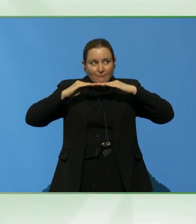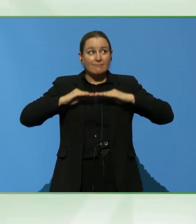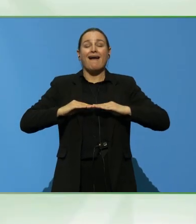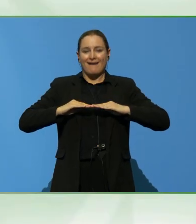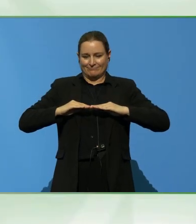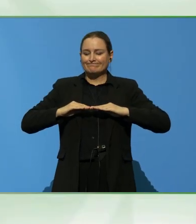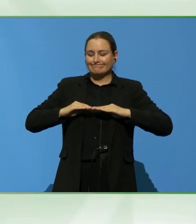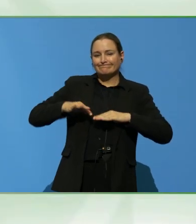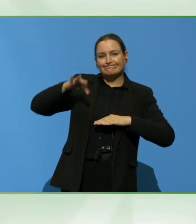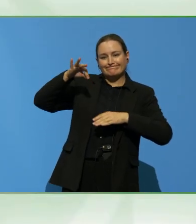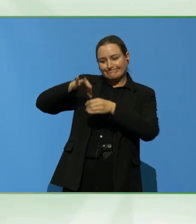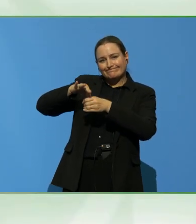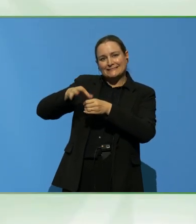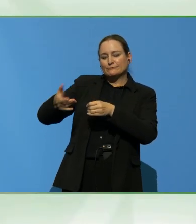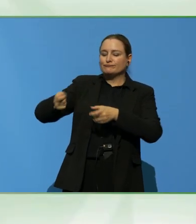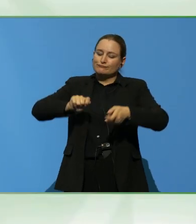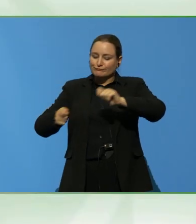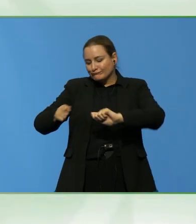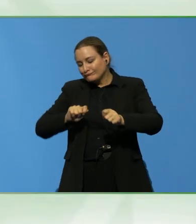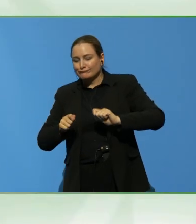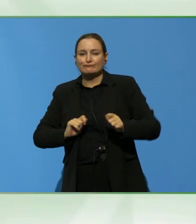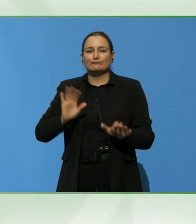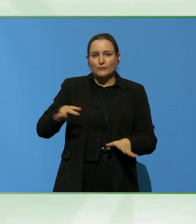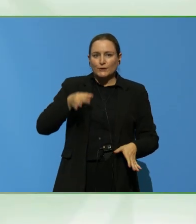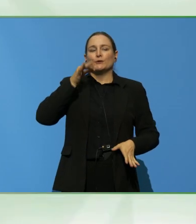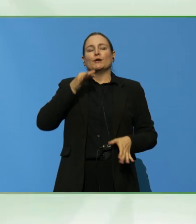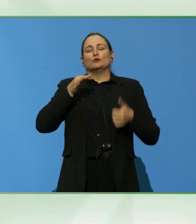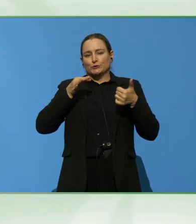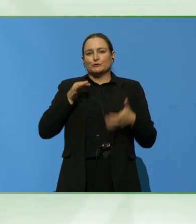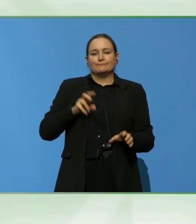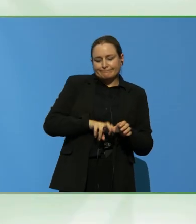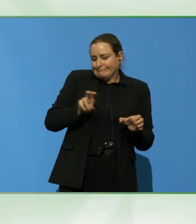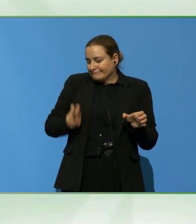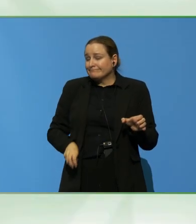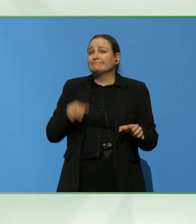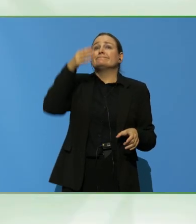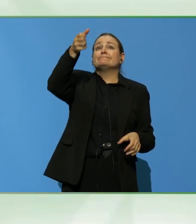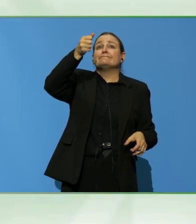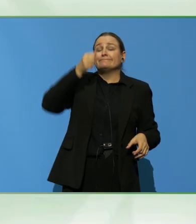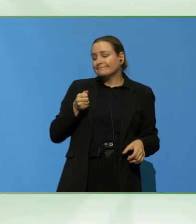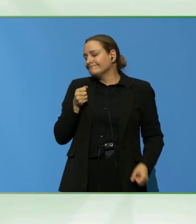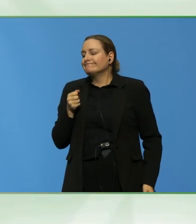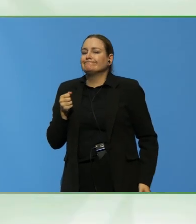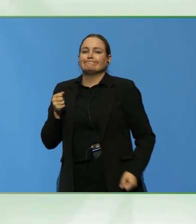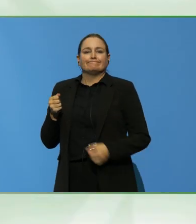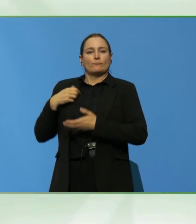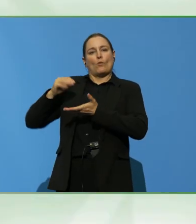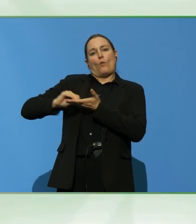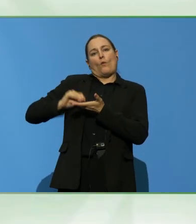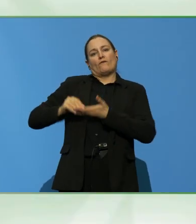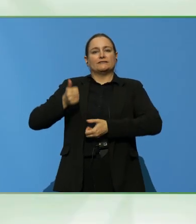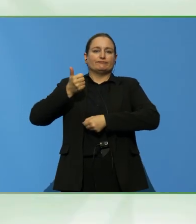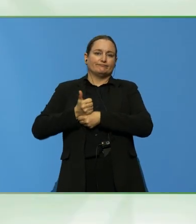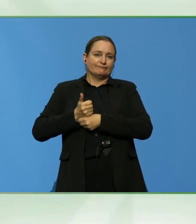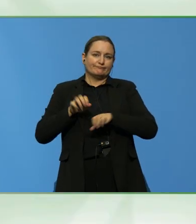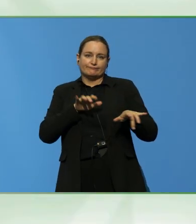more stories and scripts being shaped by disabled people themselves, more authentic roles, and a shift in